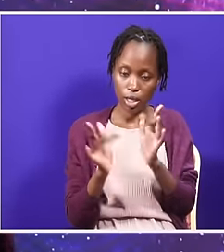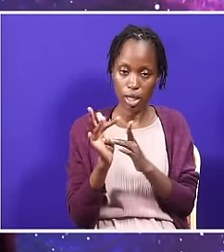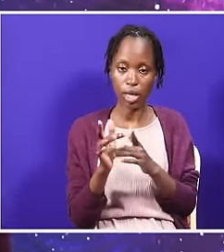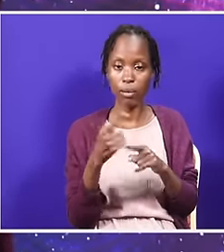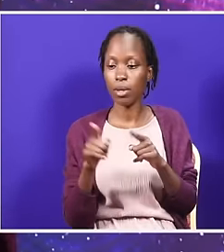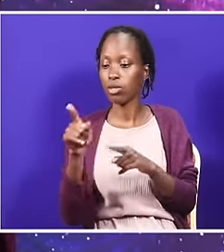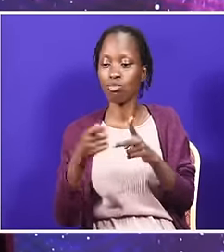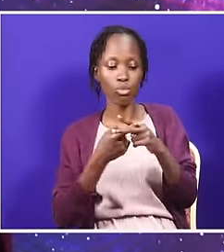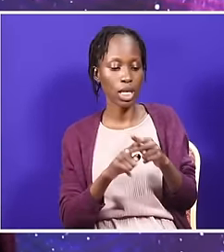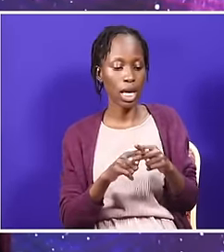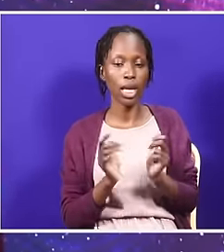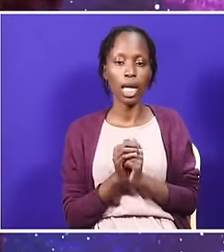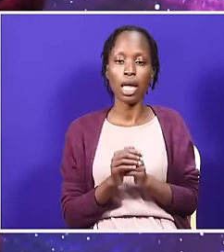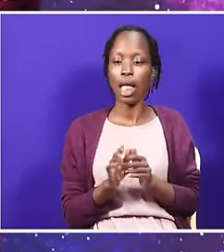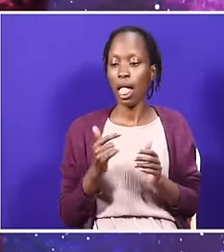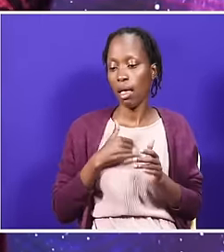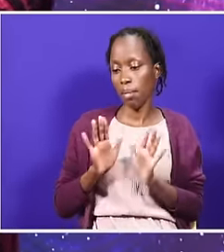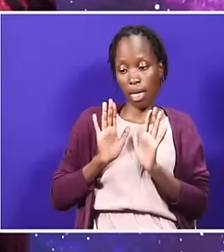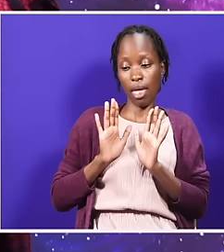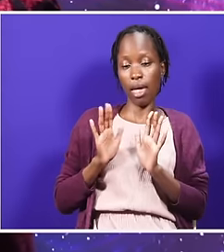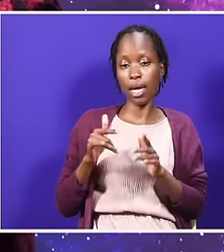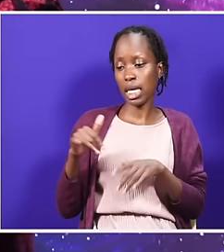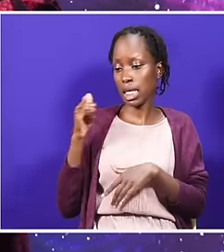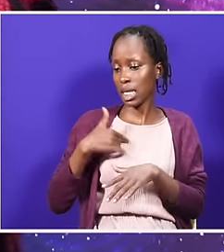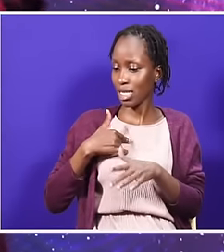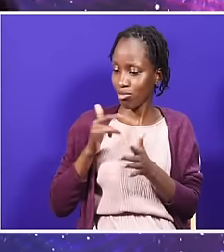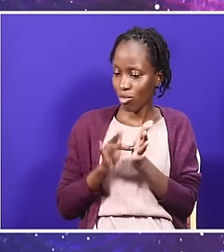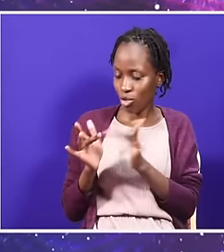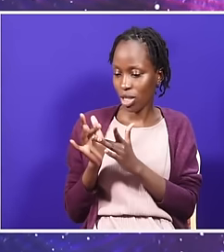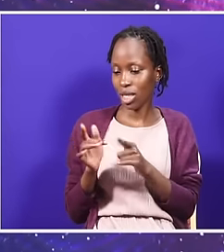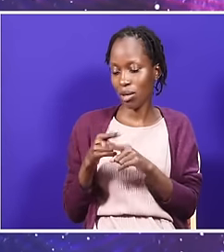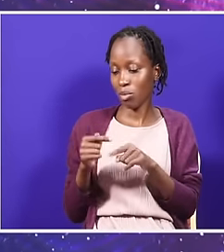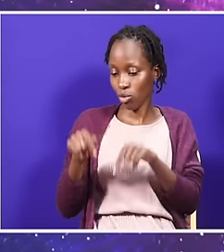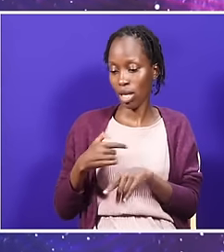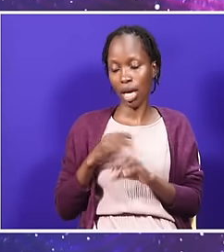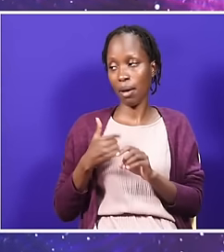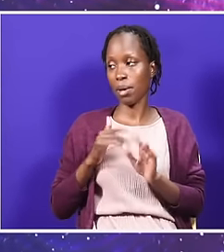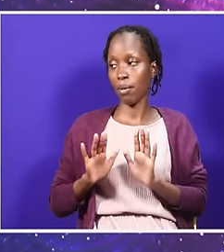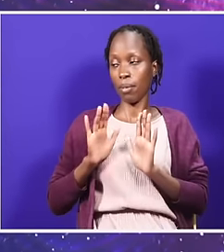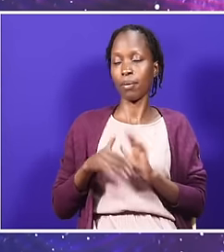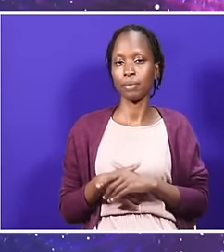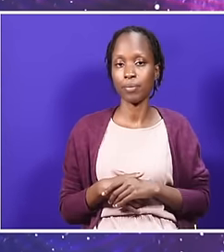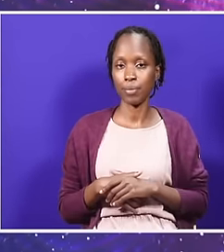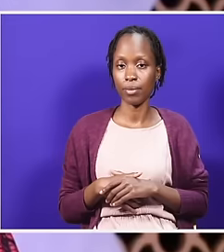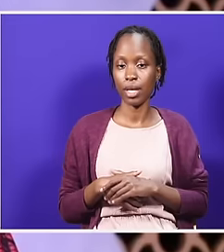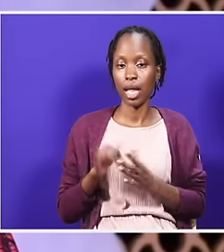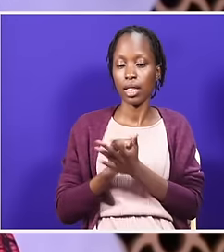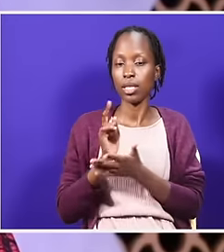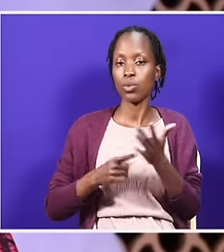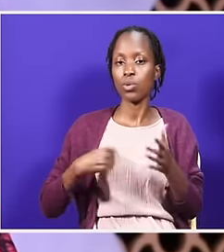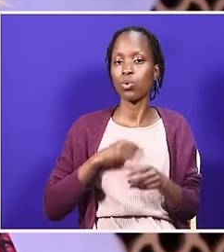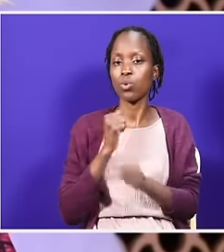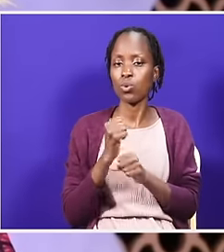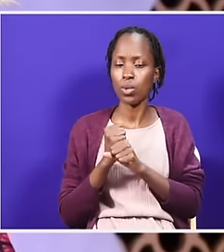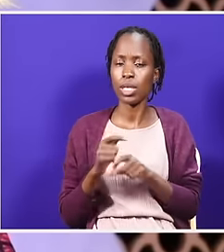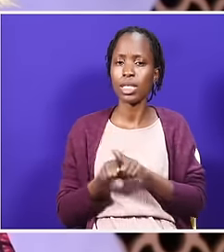I want to be like Jesus. Well, you start. You be the one today. I was Jesus yesterday. You be Jesus. That's what we're doing. And